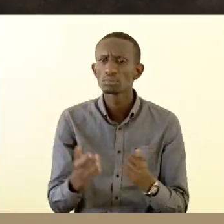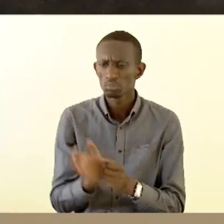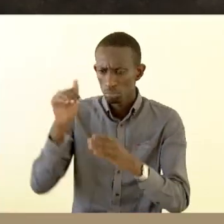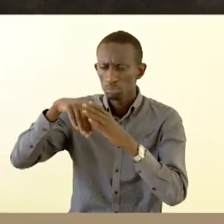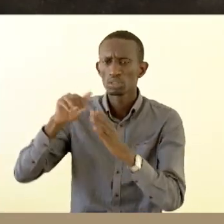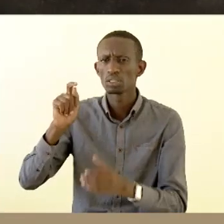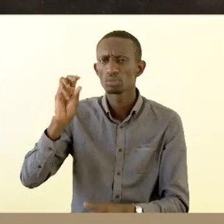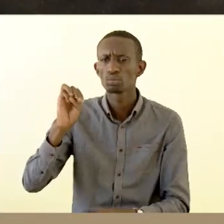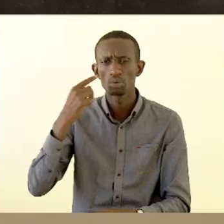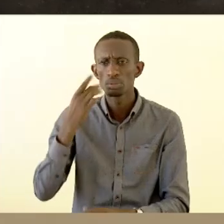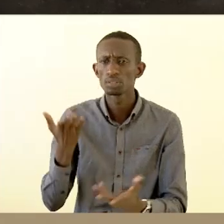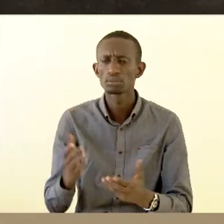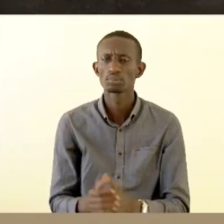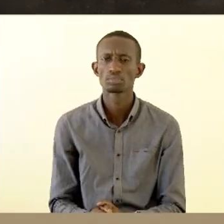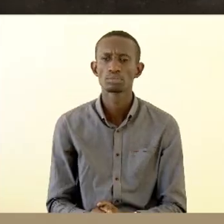atom?